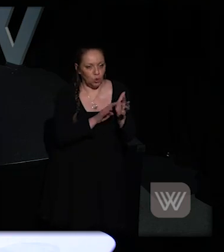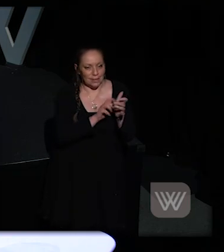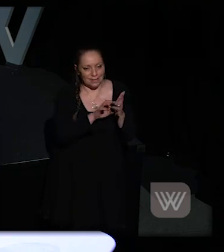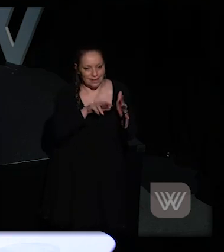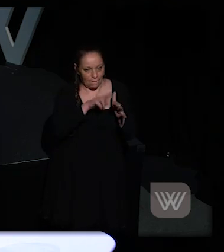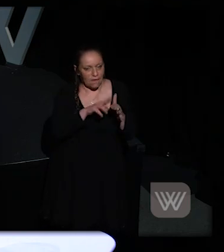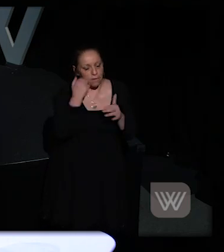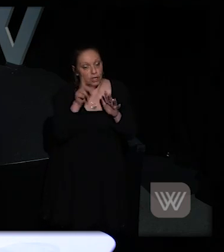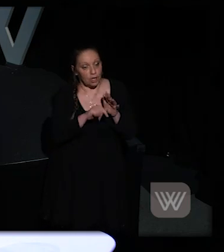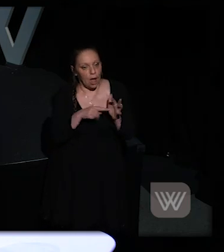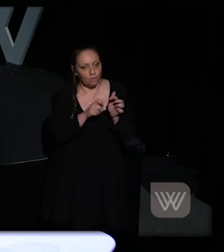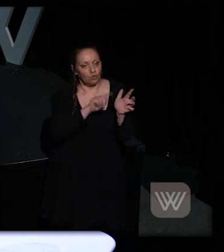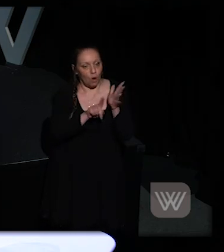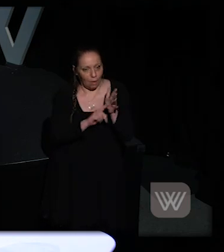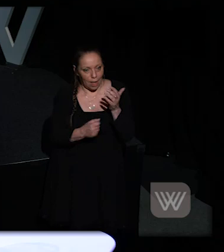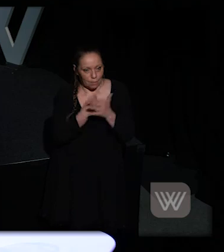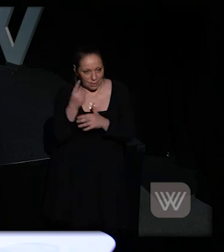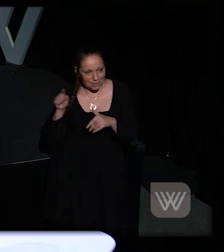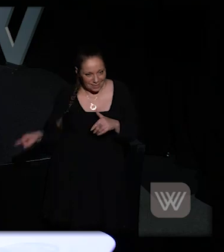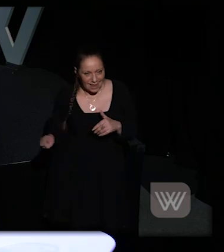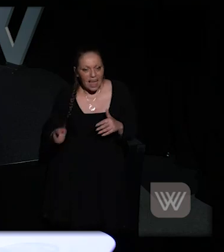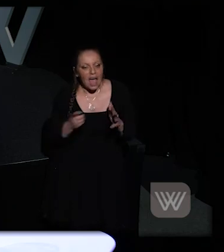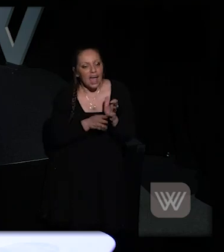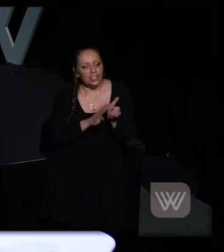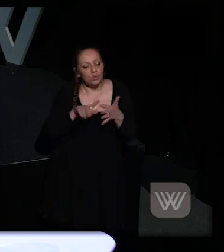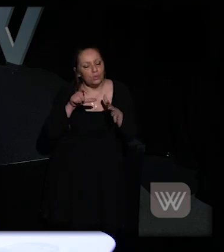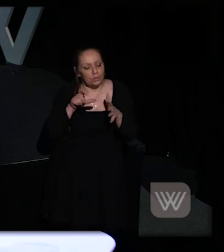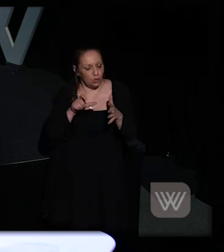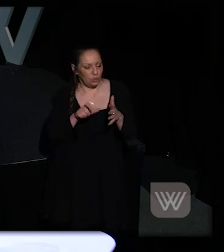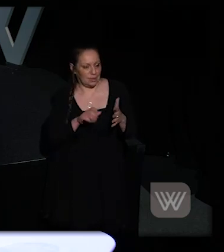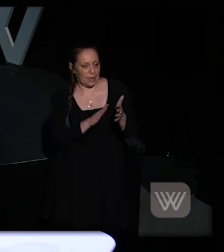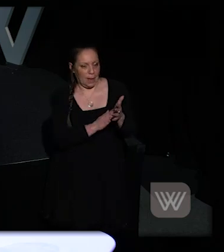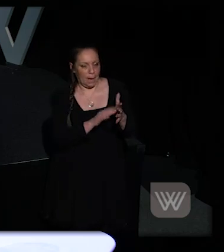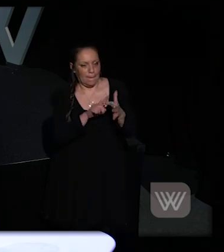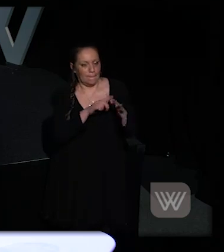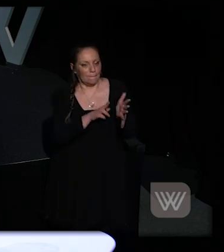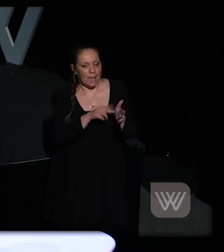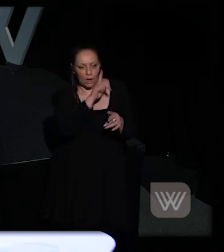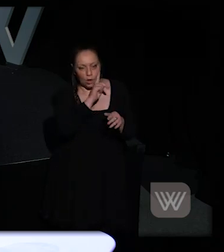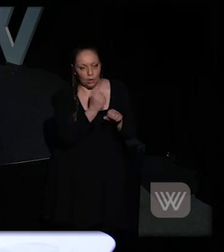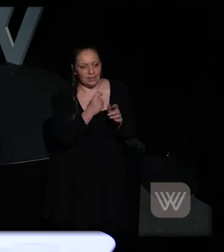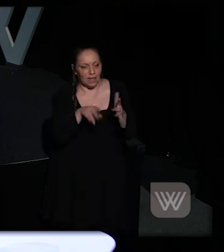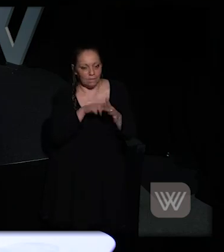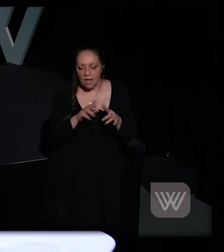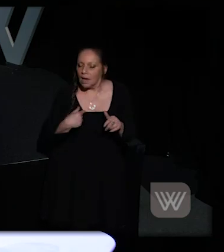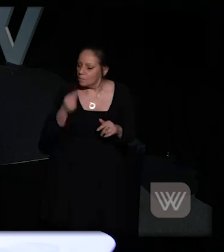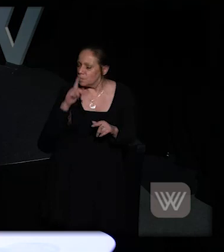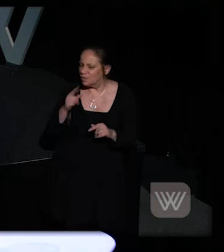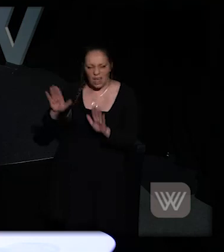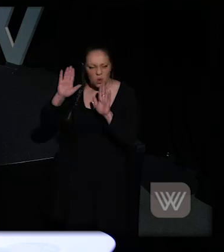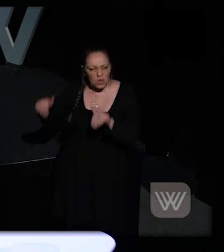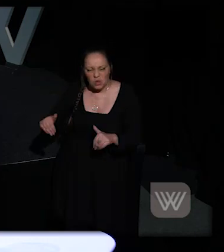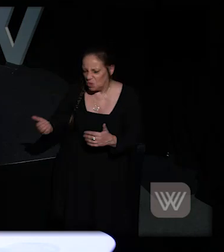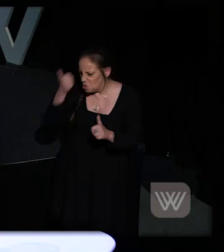$7,000. She actually uses mean girls GIFs. So she, you know, someone will say you're stupid Muslim whore or whatever, these horrible